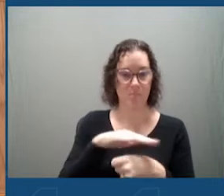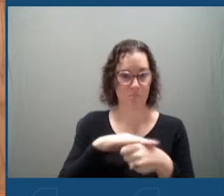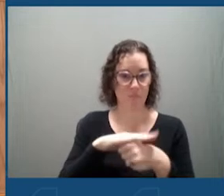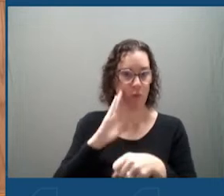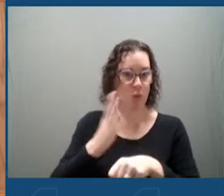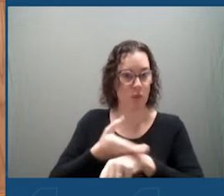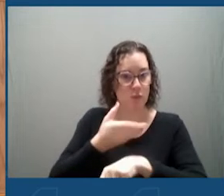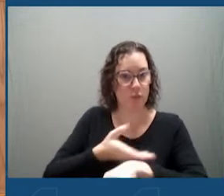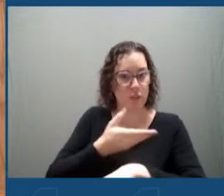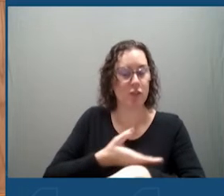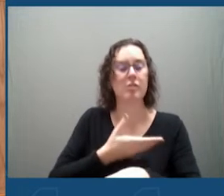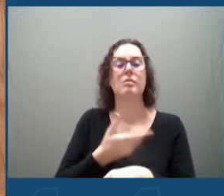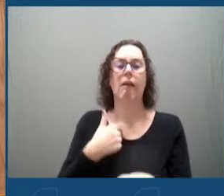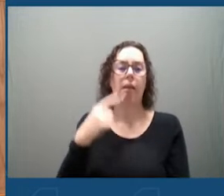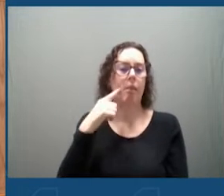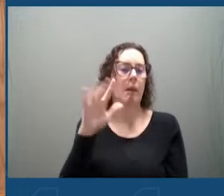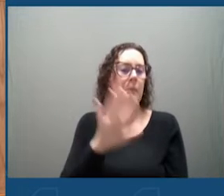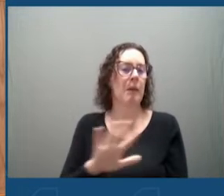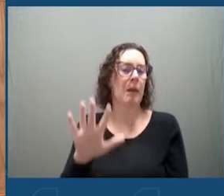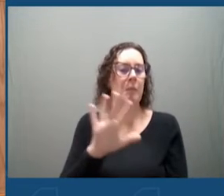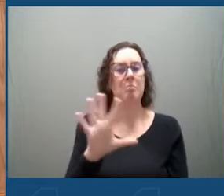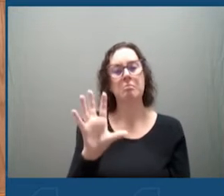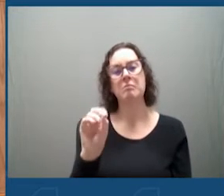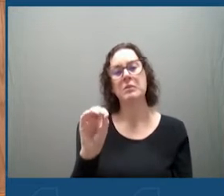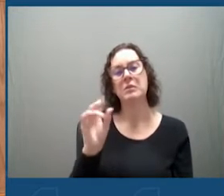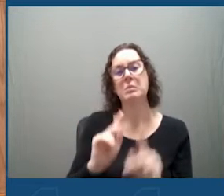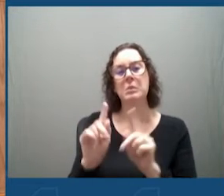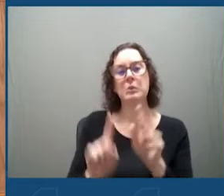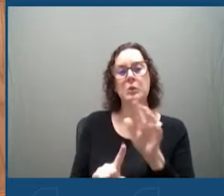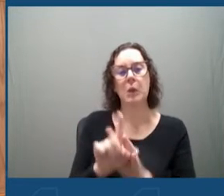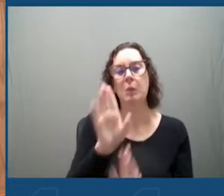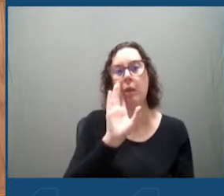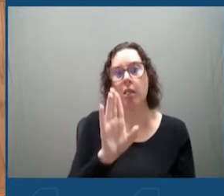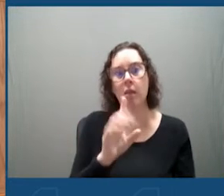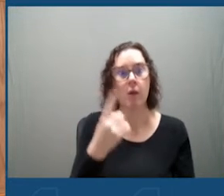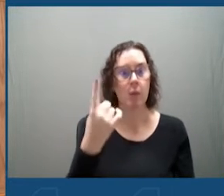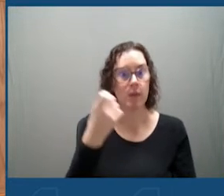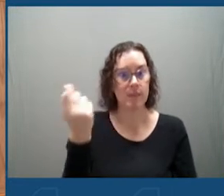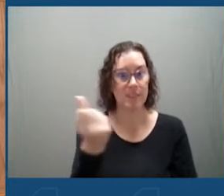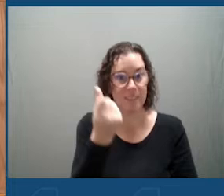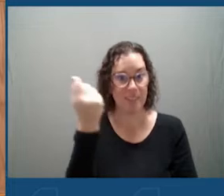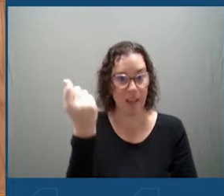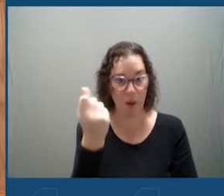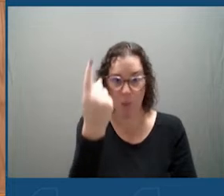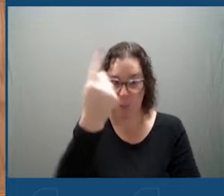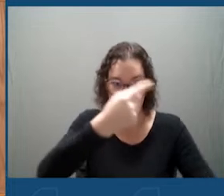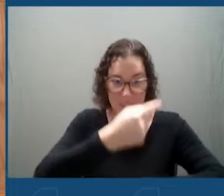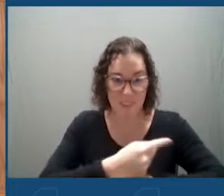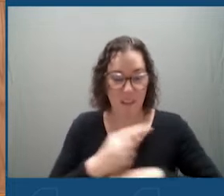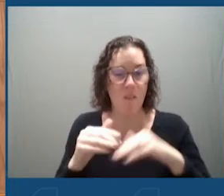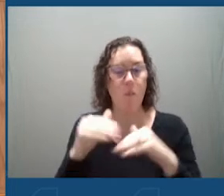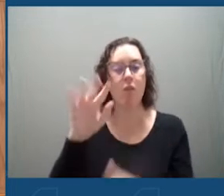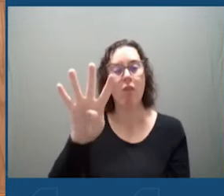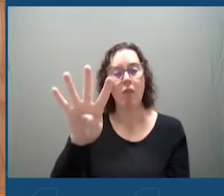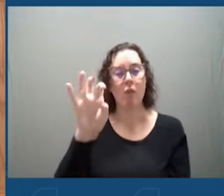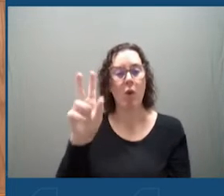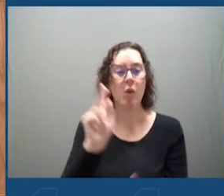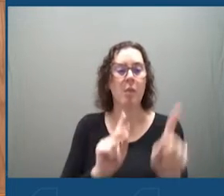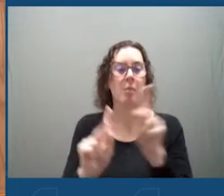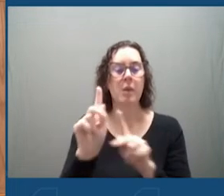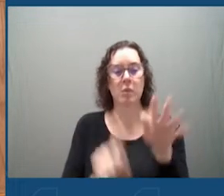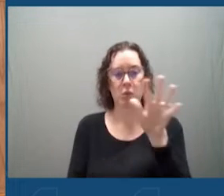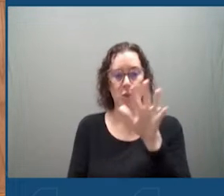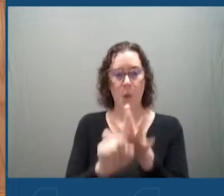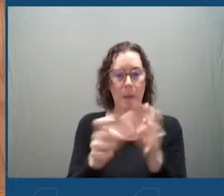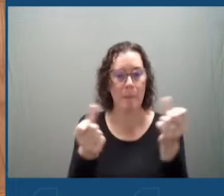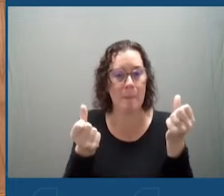that maybe only 50 people would show up. And on one Saturday afternoon, over 400 people showed up. We knocked on thousands of